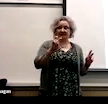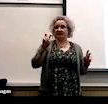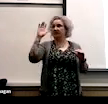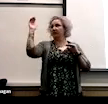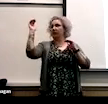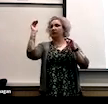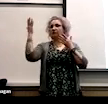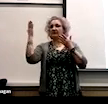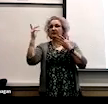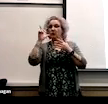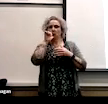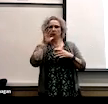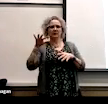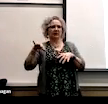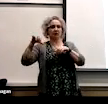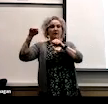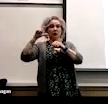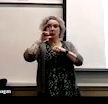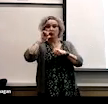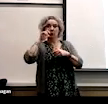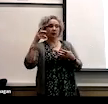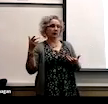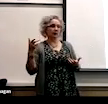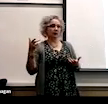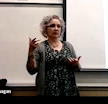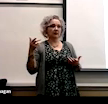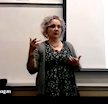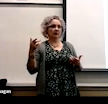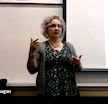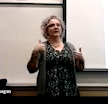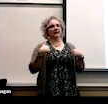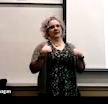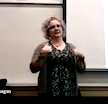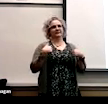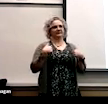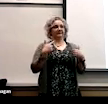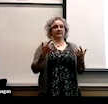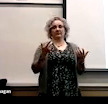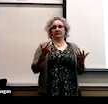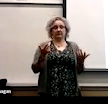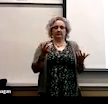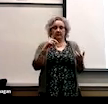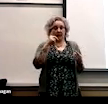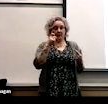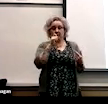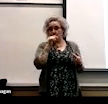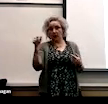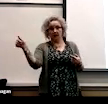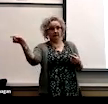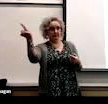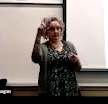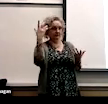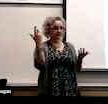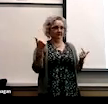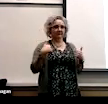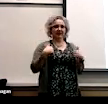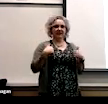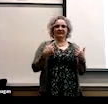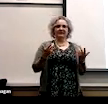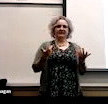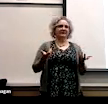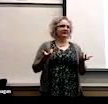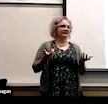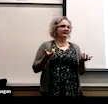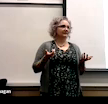this? And obviously that's Dr. Cassidy is going to take care of it because who else is going to take care of it? And so that was like a real